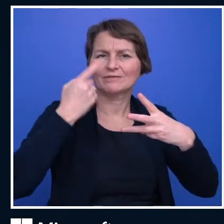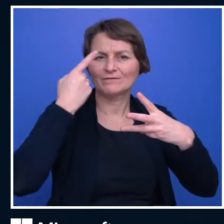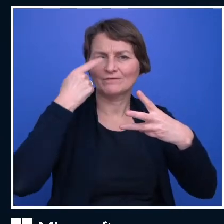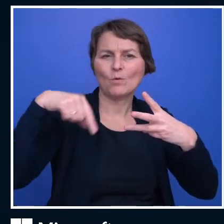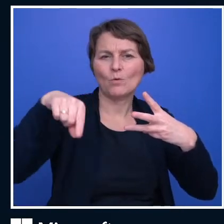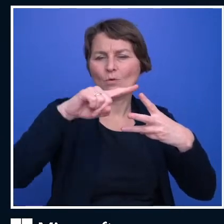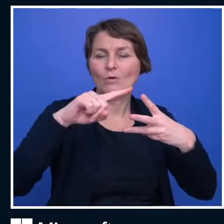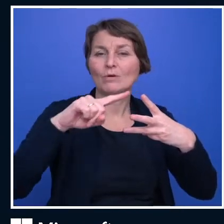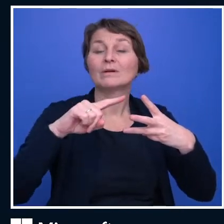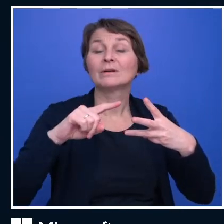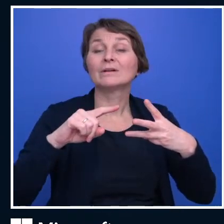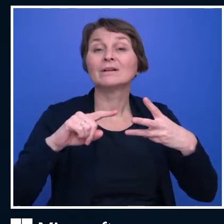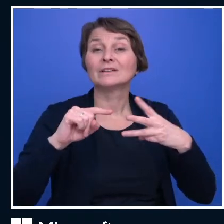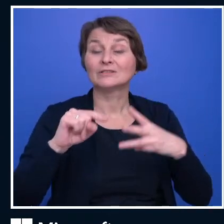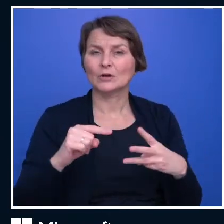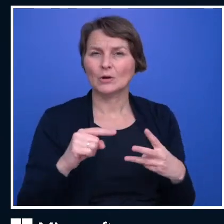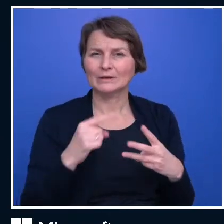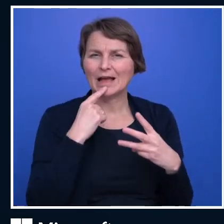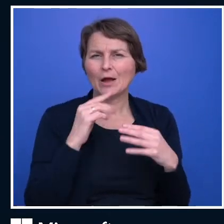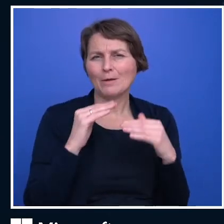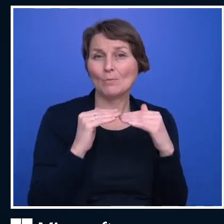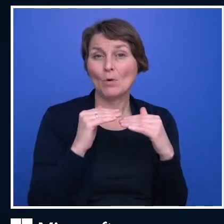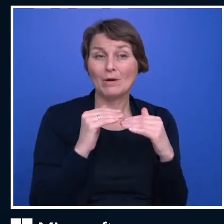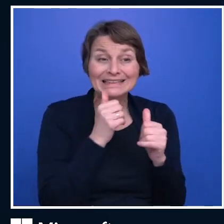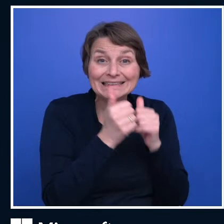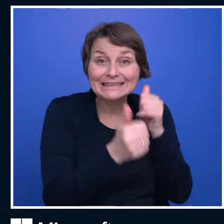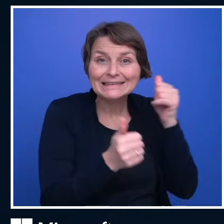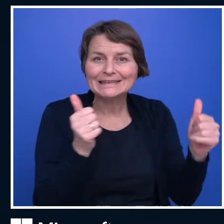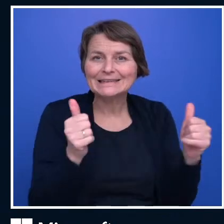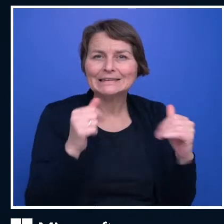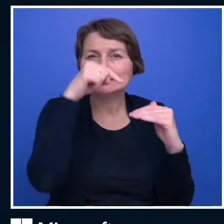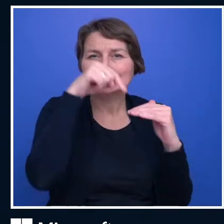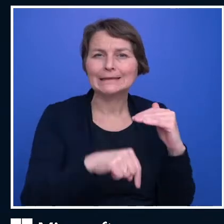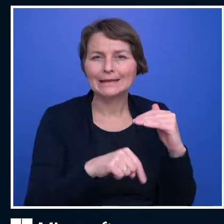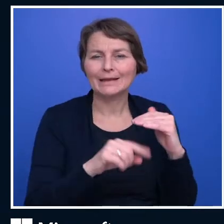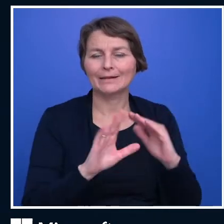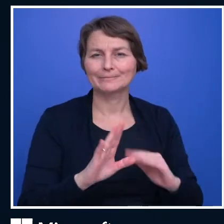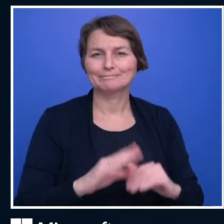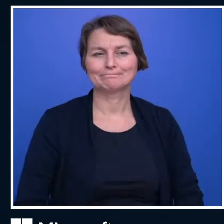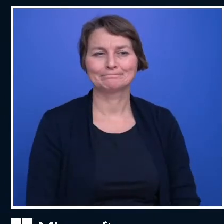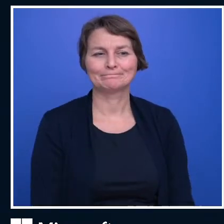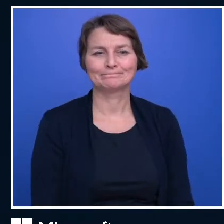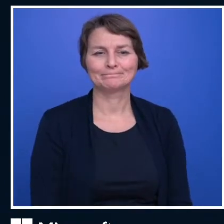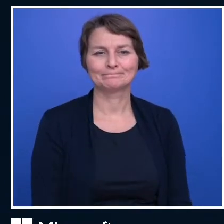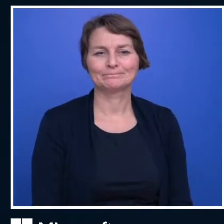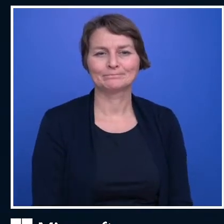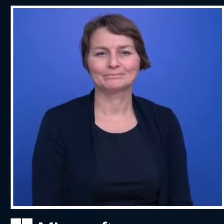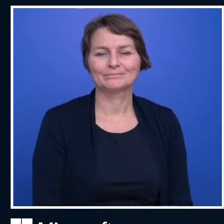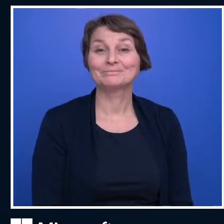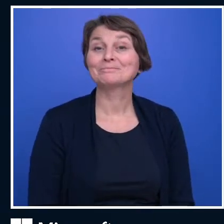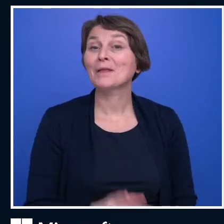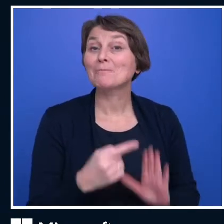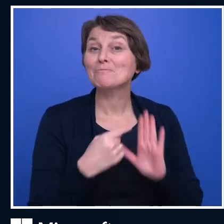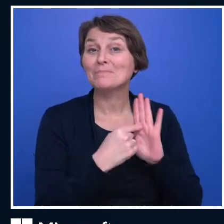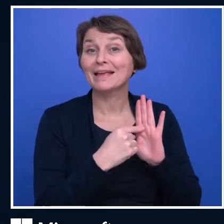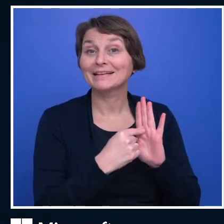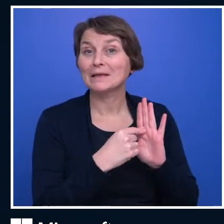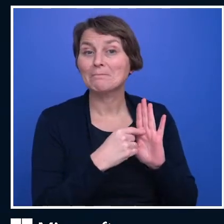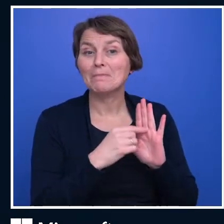not go into detail about each of these algorithms right over here. So let's see an example of using the grid search